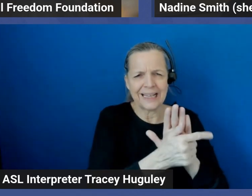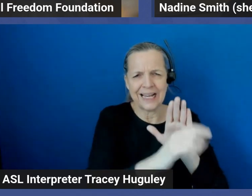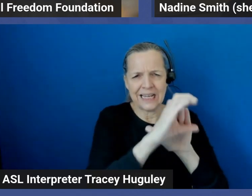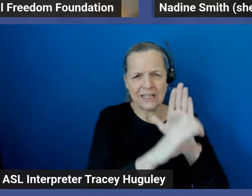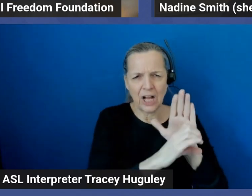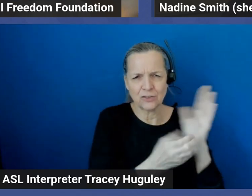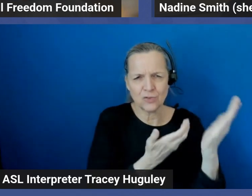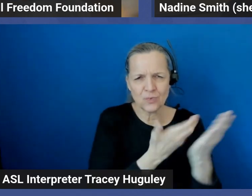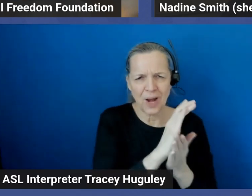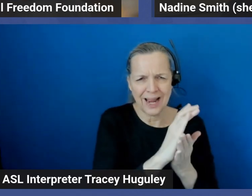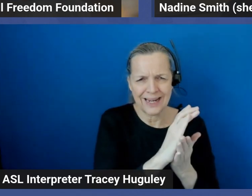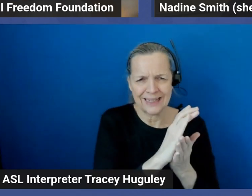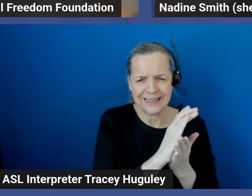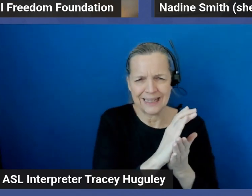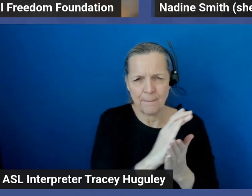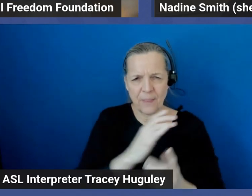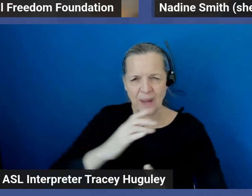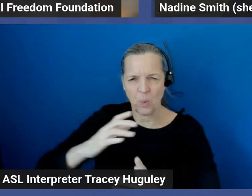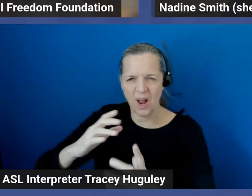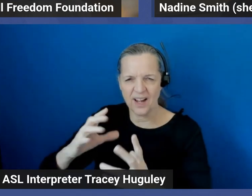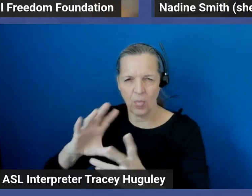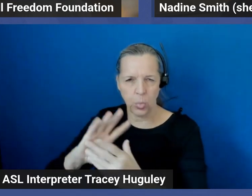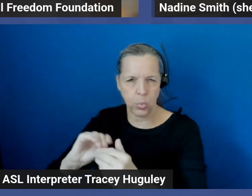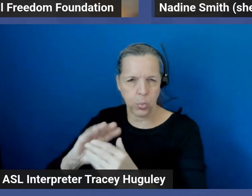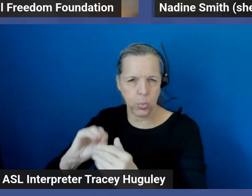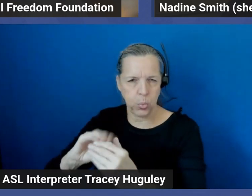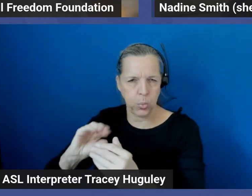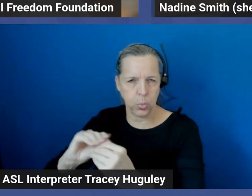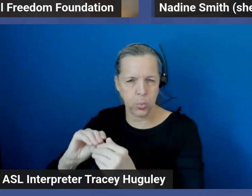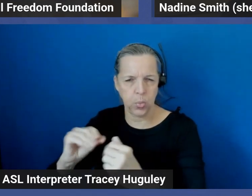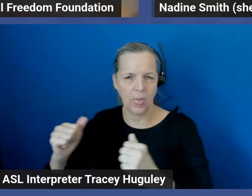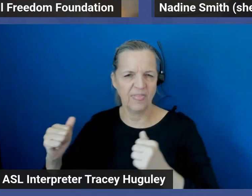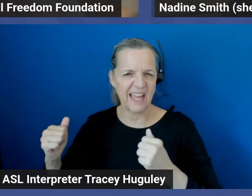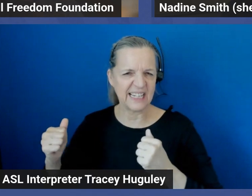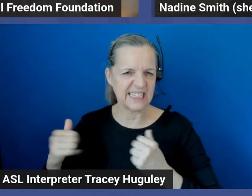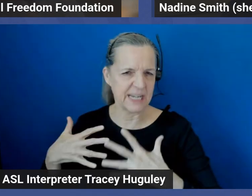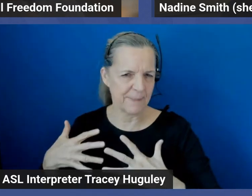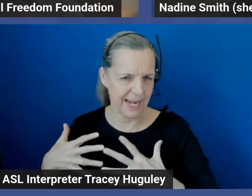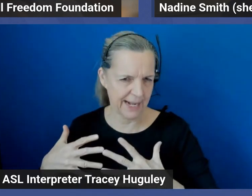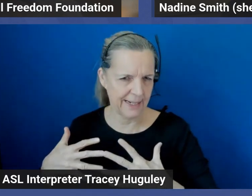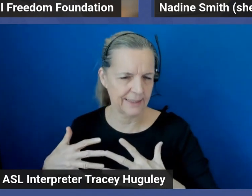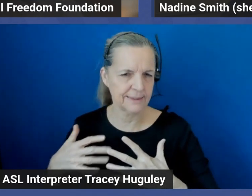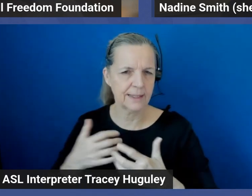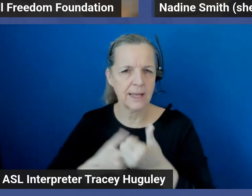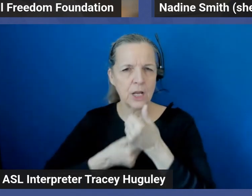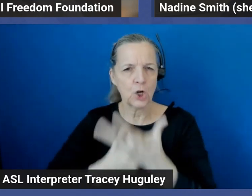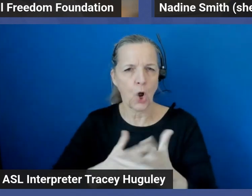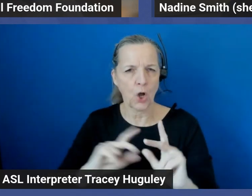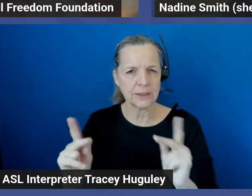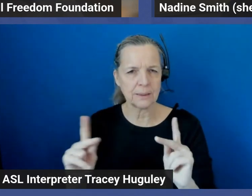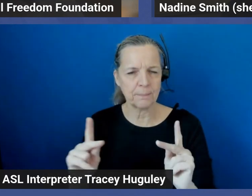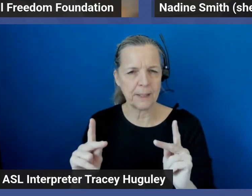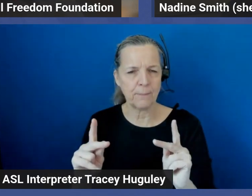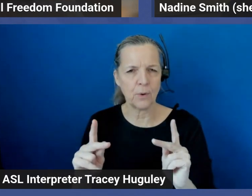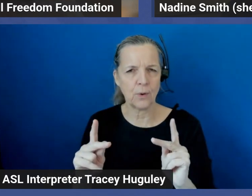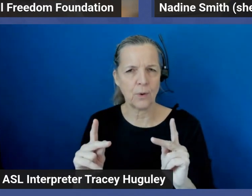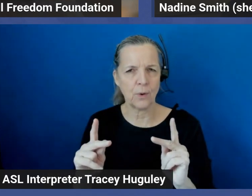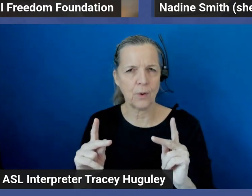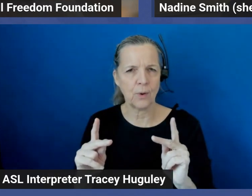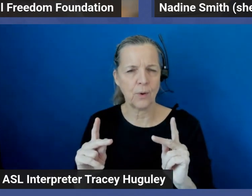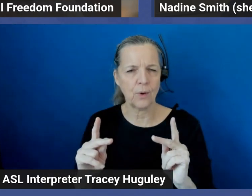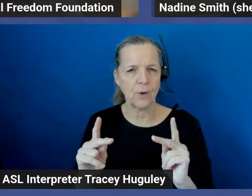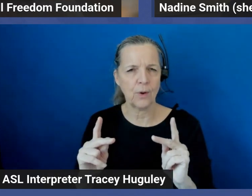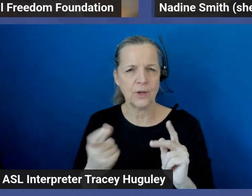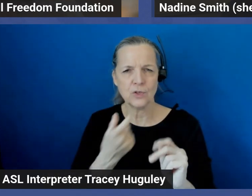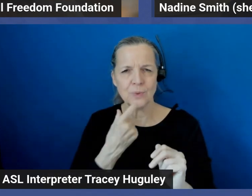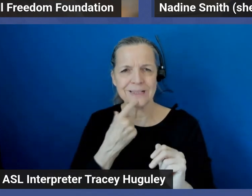but they want to surround it by rhetoric that intimidates and causes people to go, I don't want the backlash from